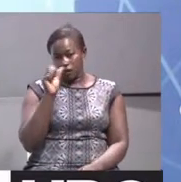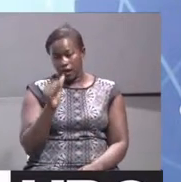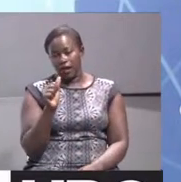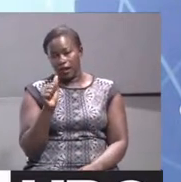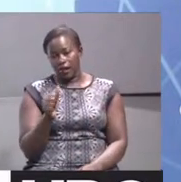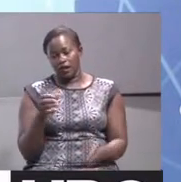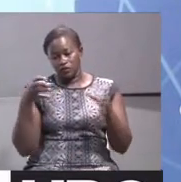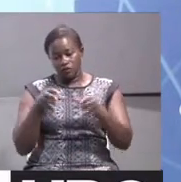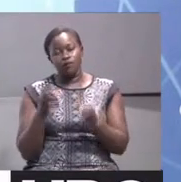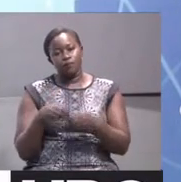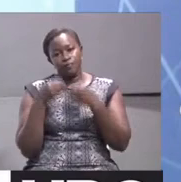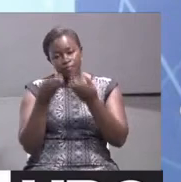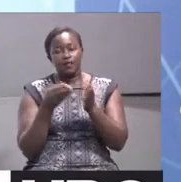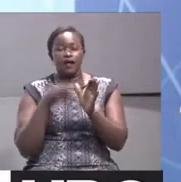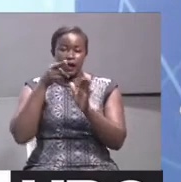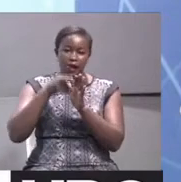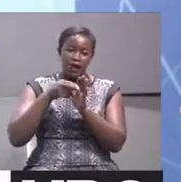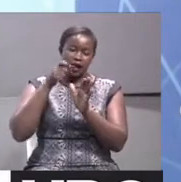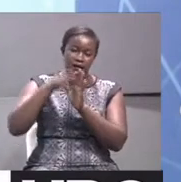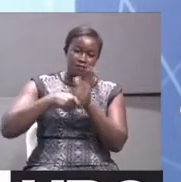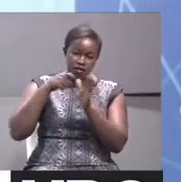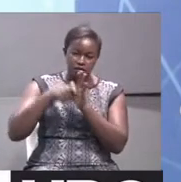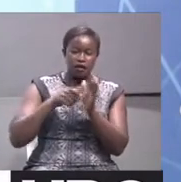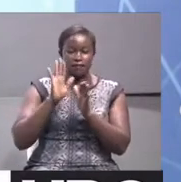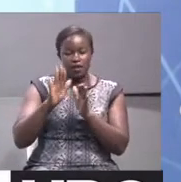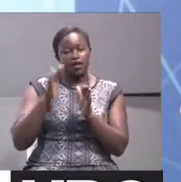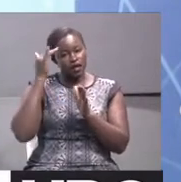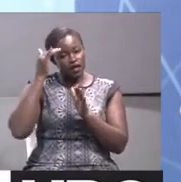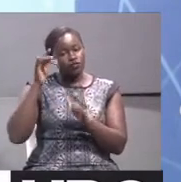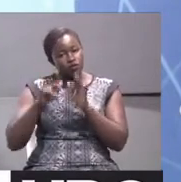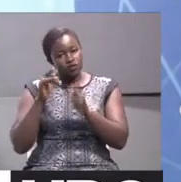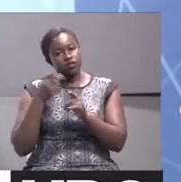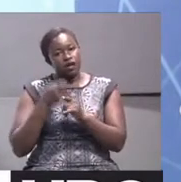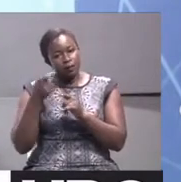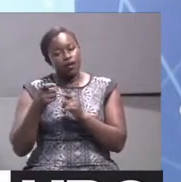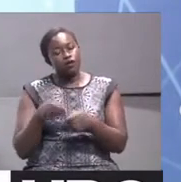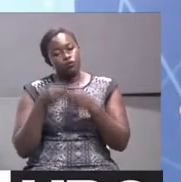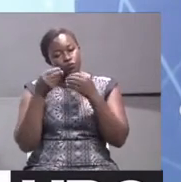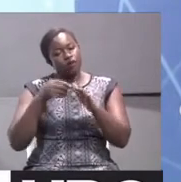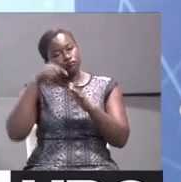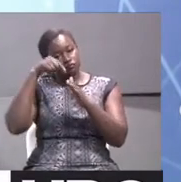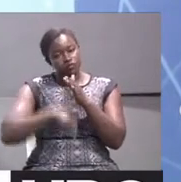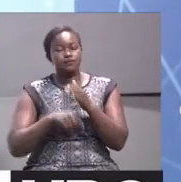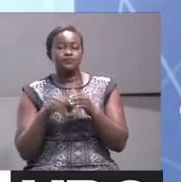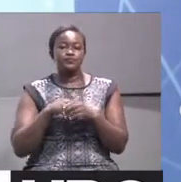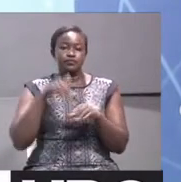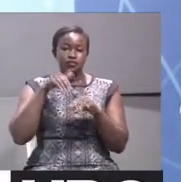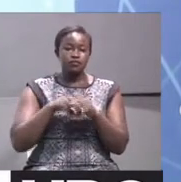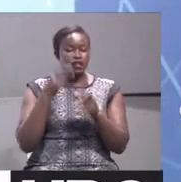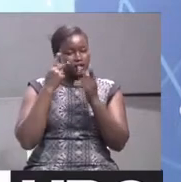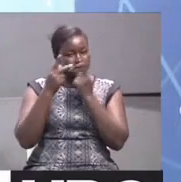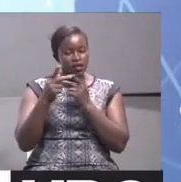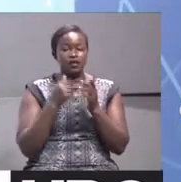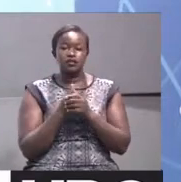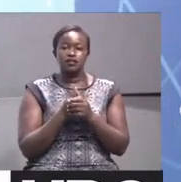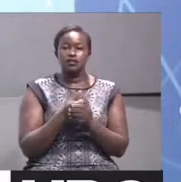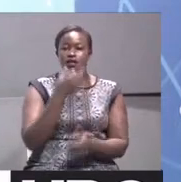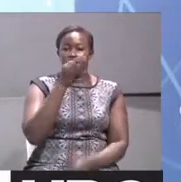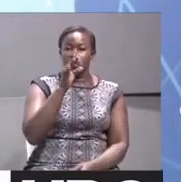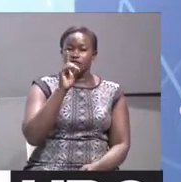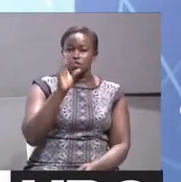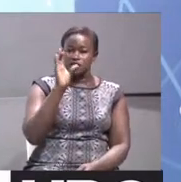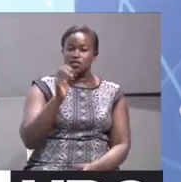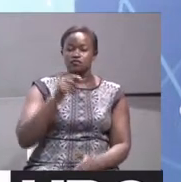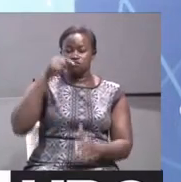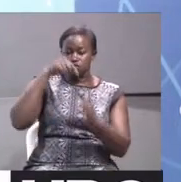Kaija, provided the media at their headquarters in Kampala with a detailed insight into the FDC